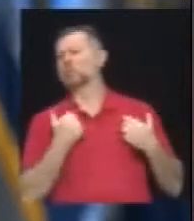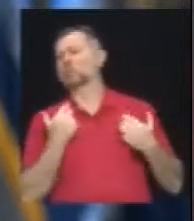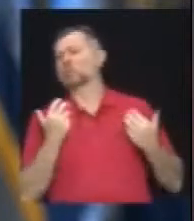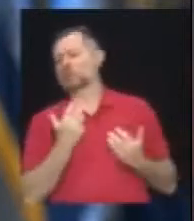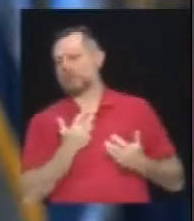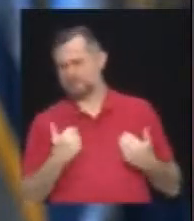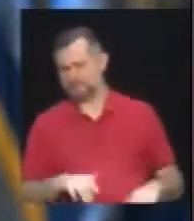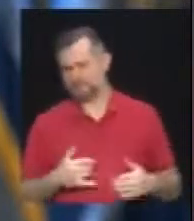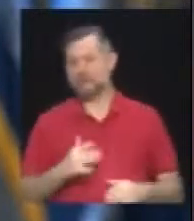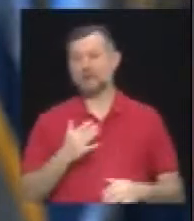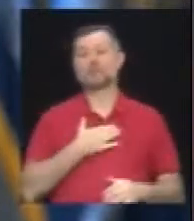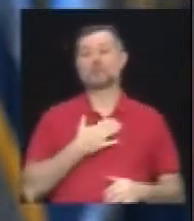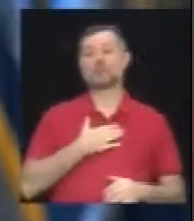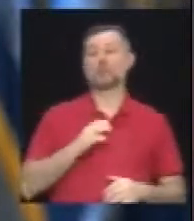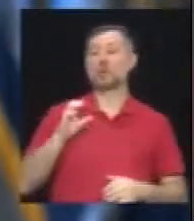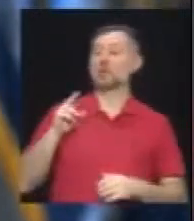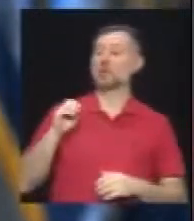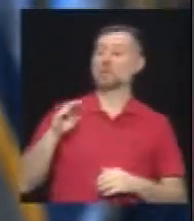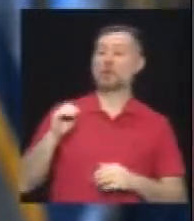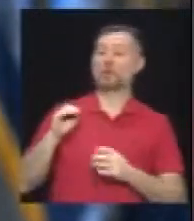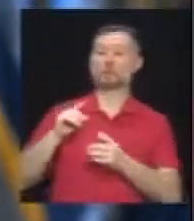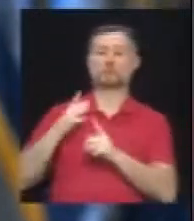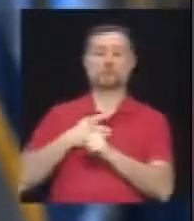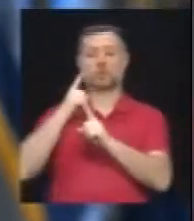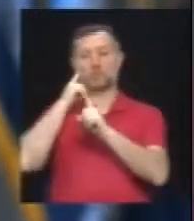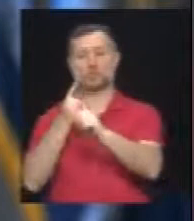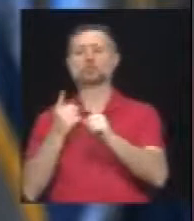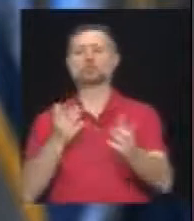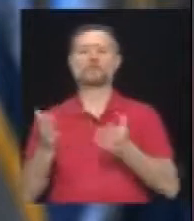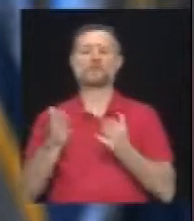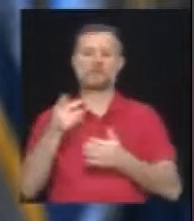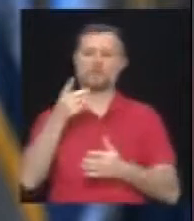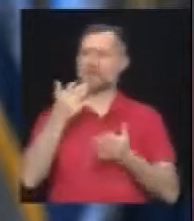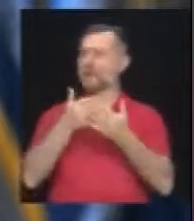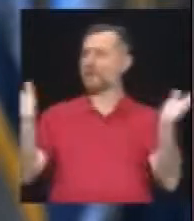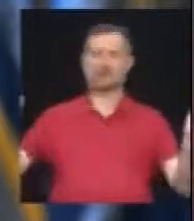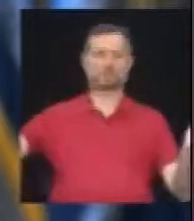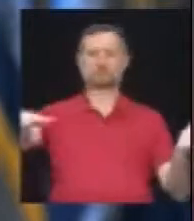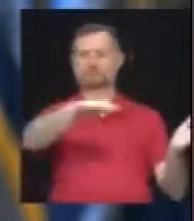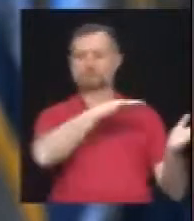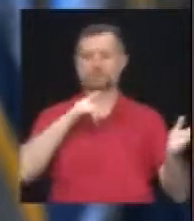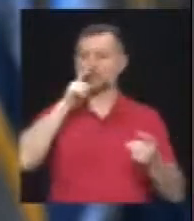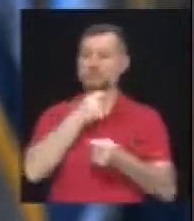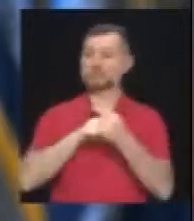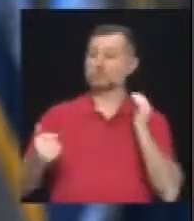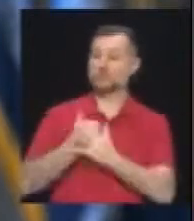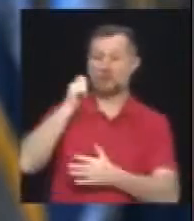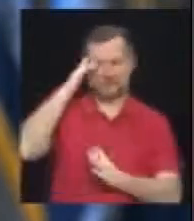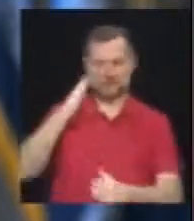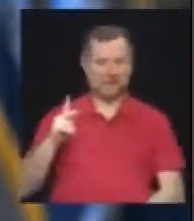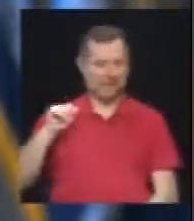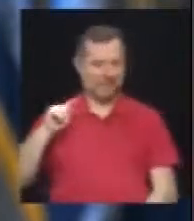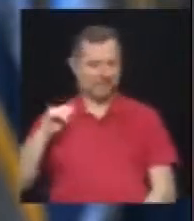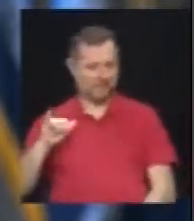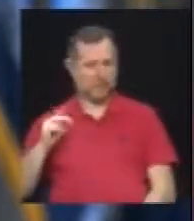Cuomo's public service is a family affair. Kathy Hochul will become governor, and I believe she will step up to the